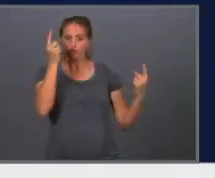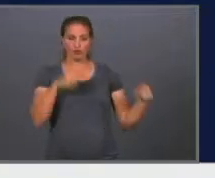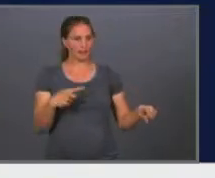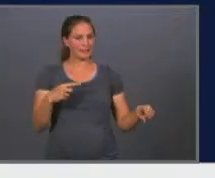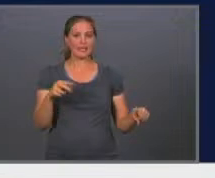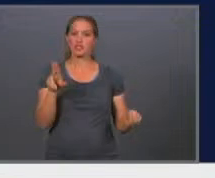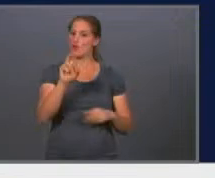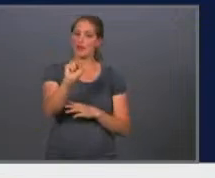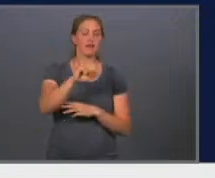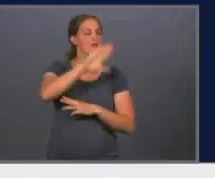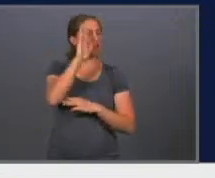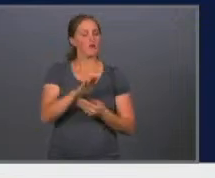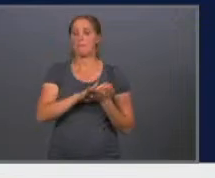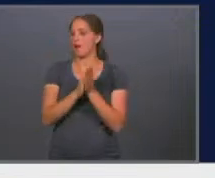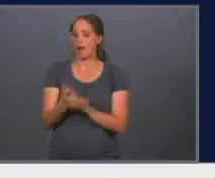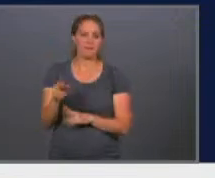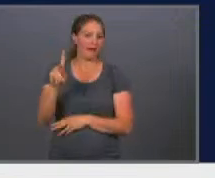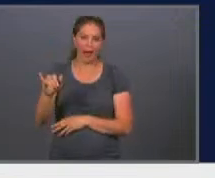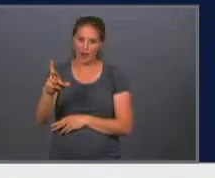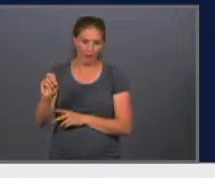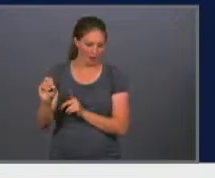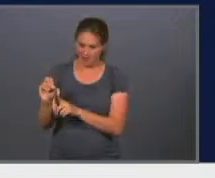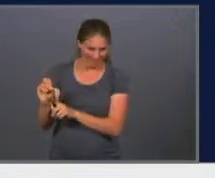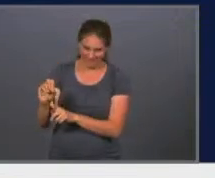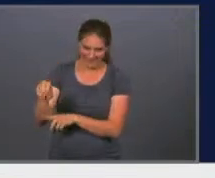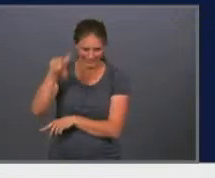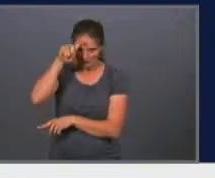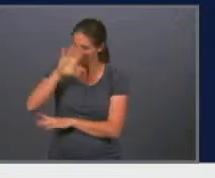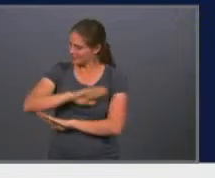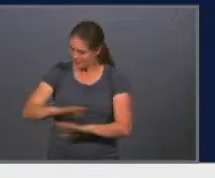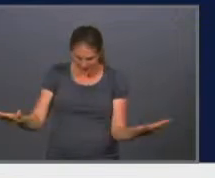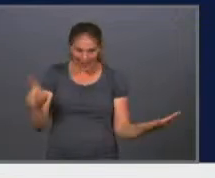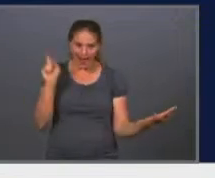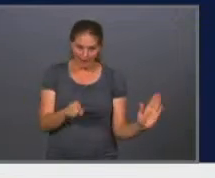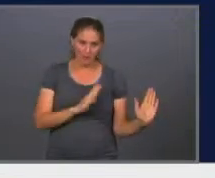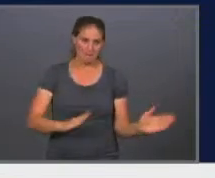We can never become Cairo. We definitely have to plan better than that.